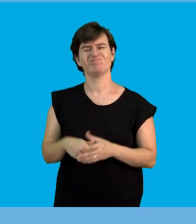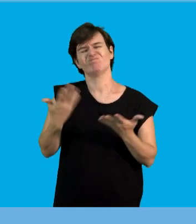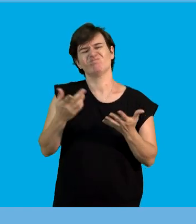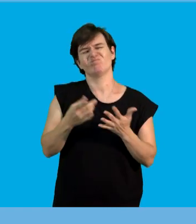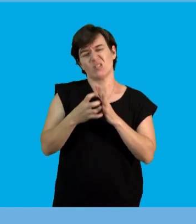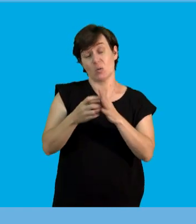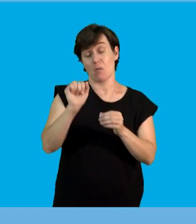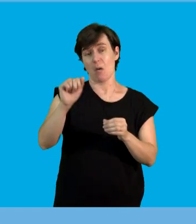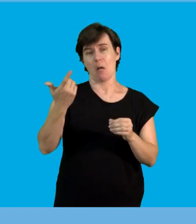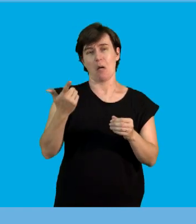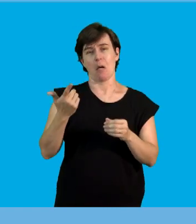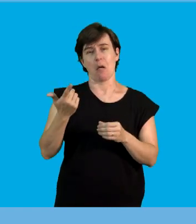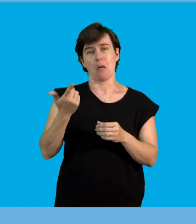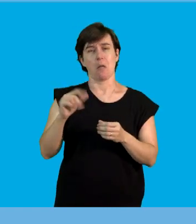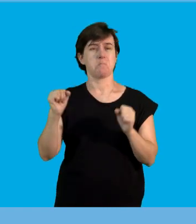if in your bathroom,